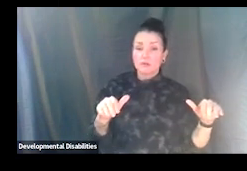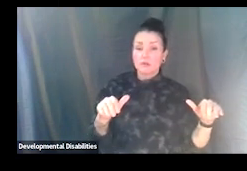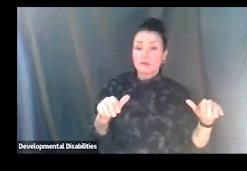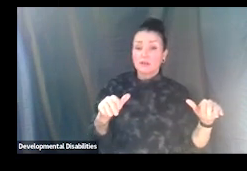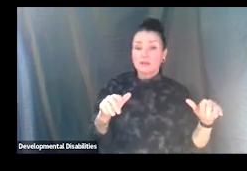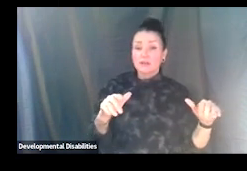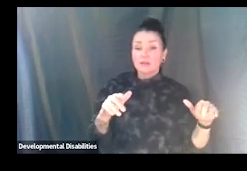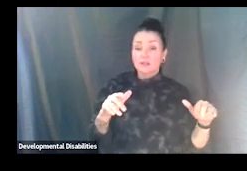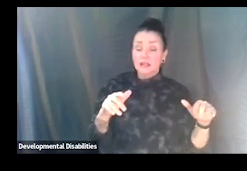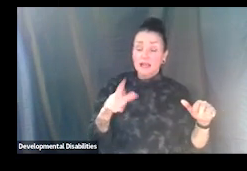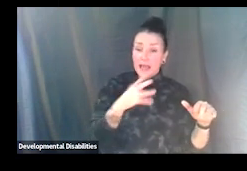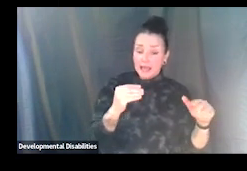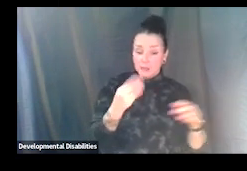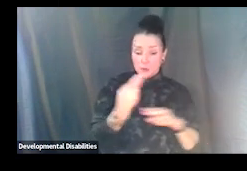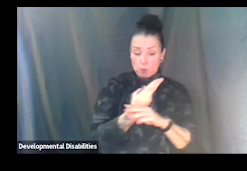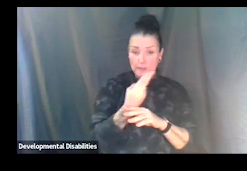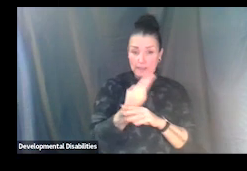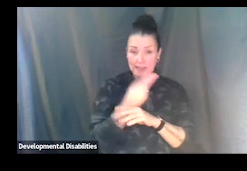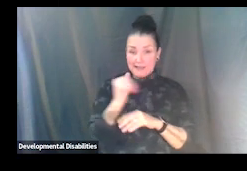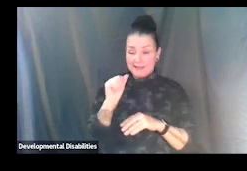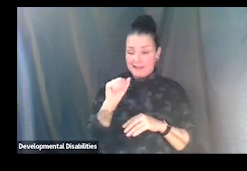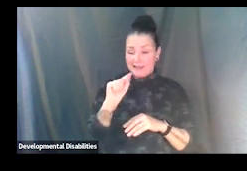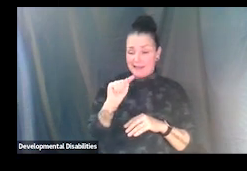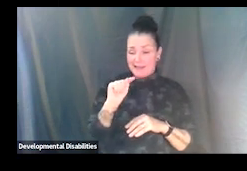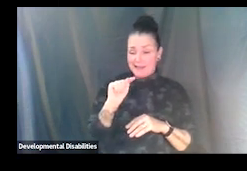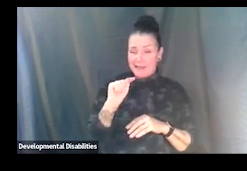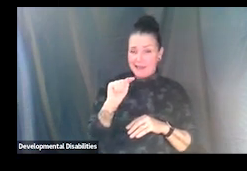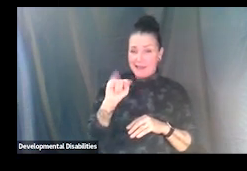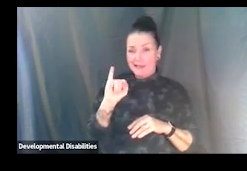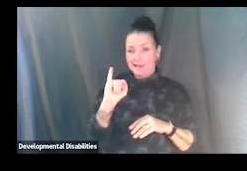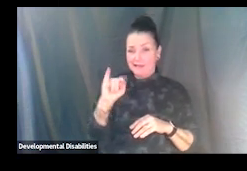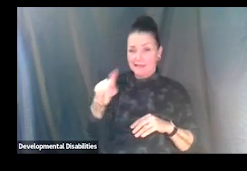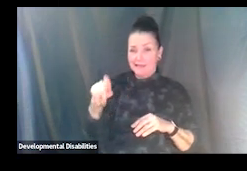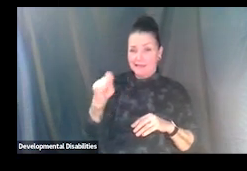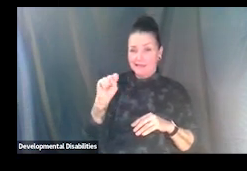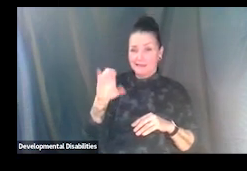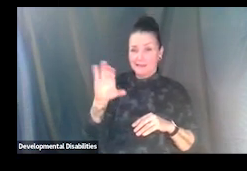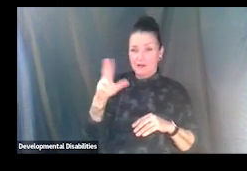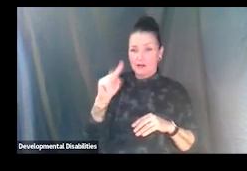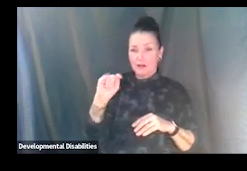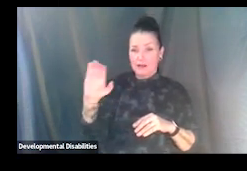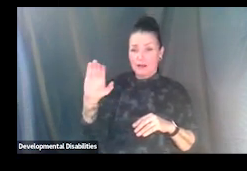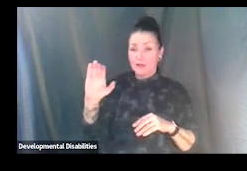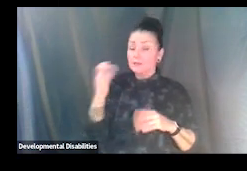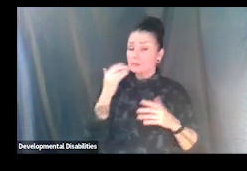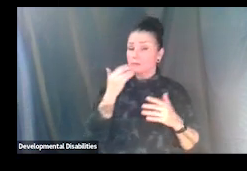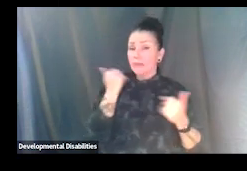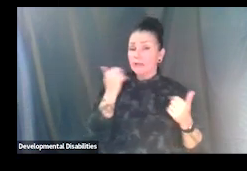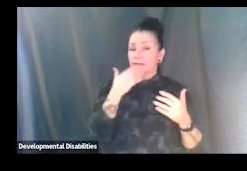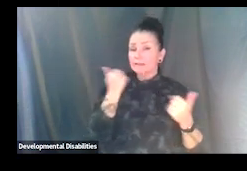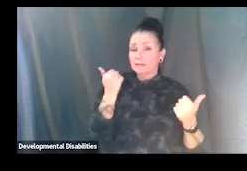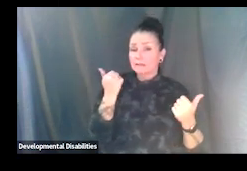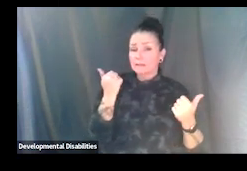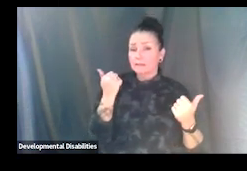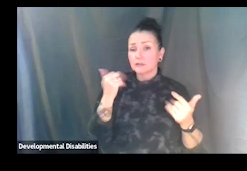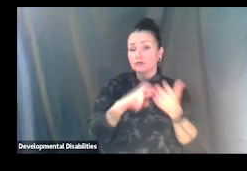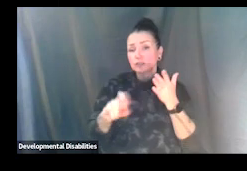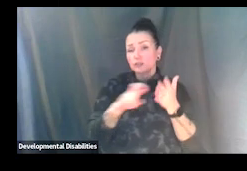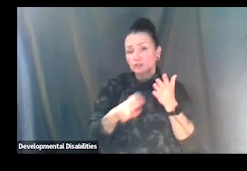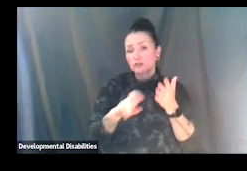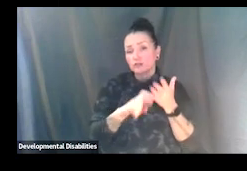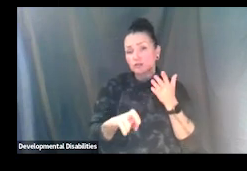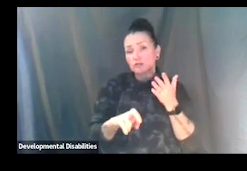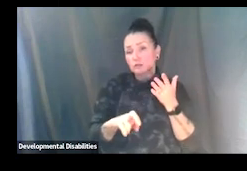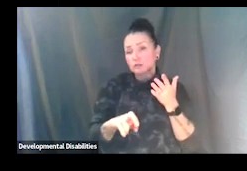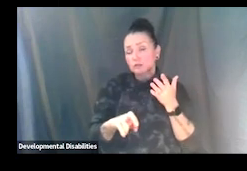medicine. And in those randomized, double-blind, placebo-controlled trials, aripiprazole, haloperidol,